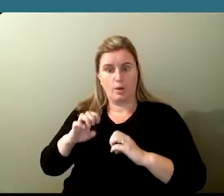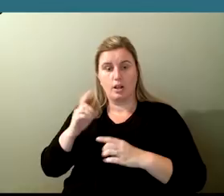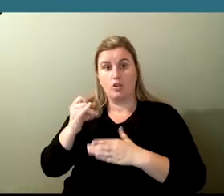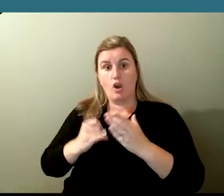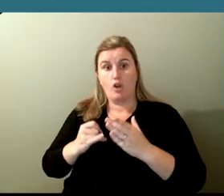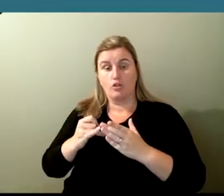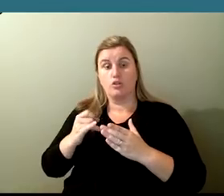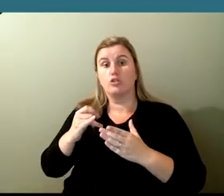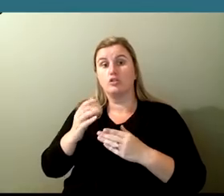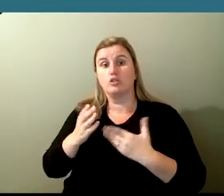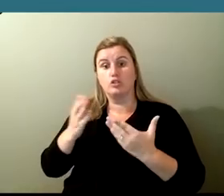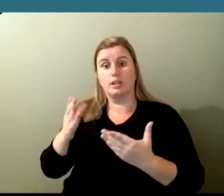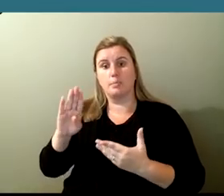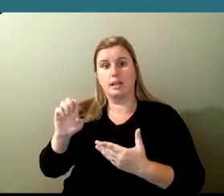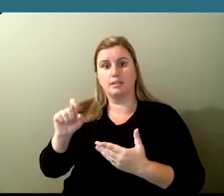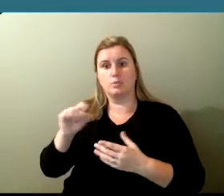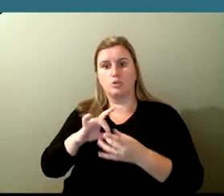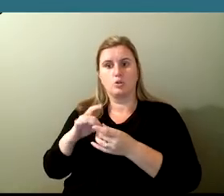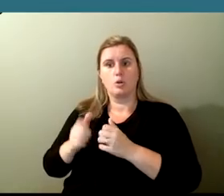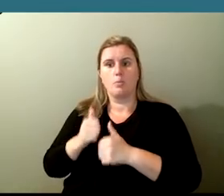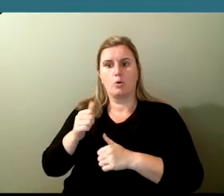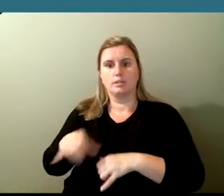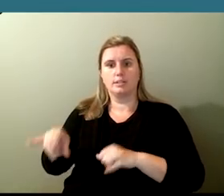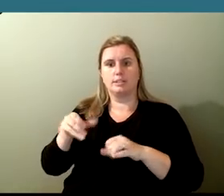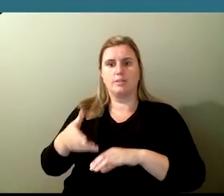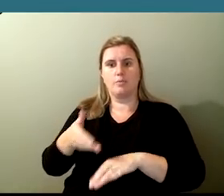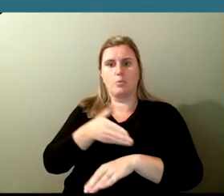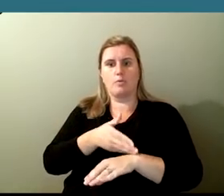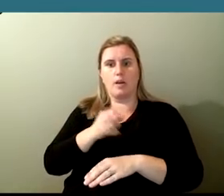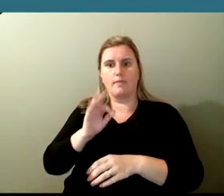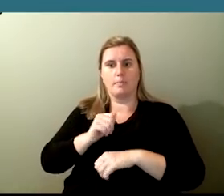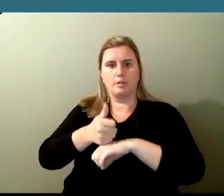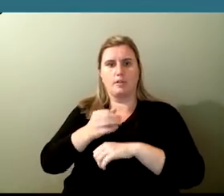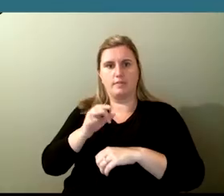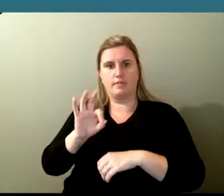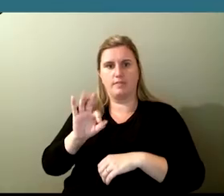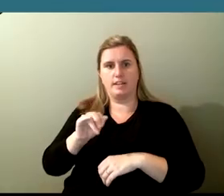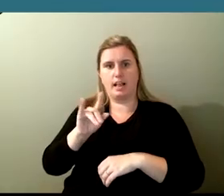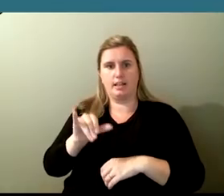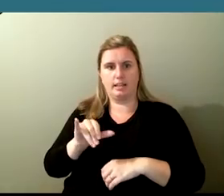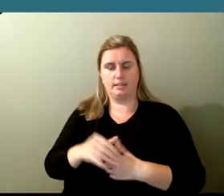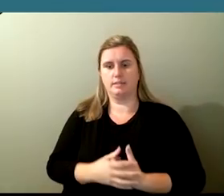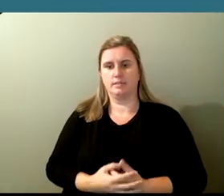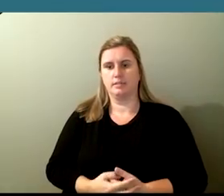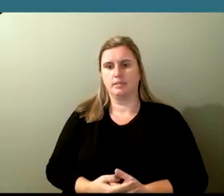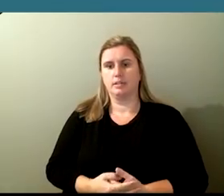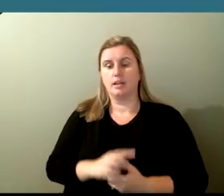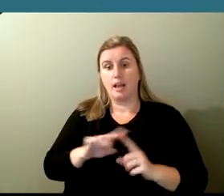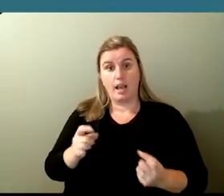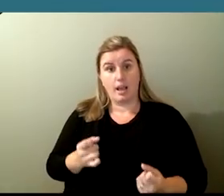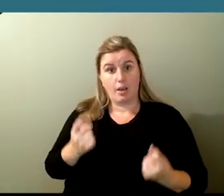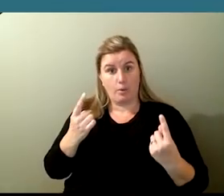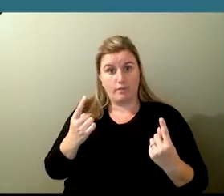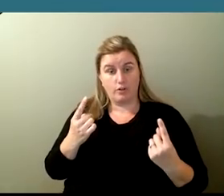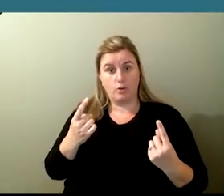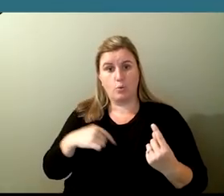suggested here was that BST was associated with the most consistent improvement of implementation fidelity. However, so